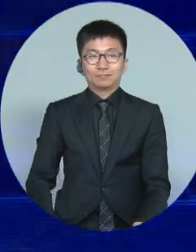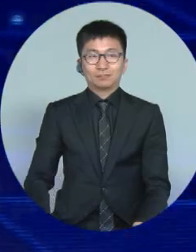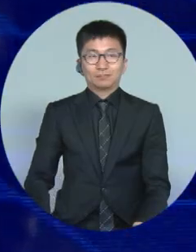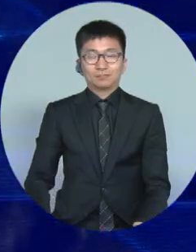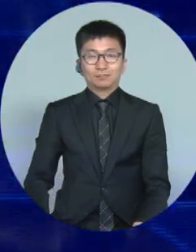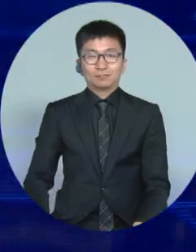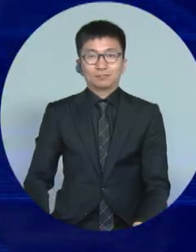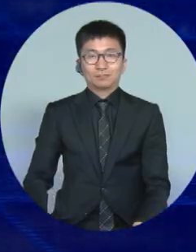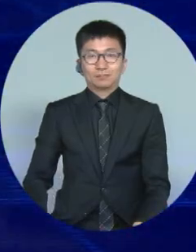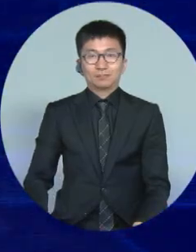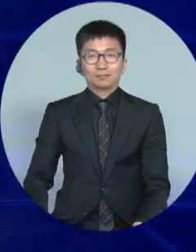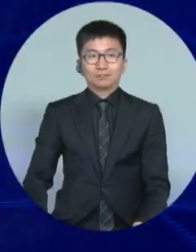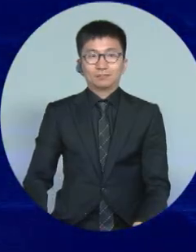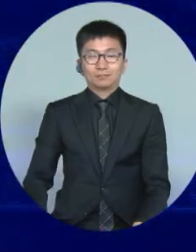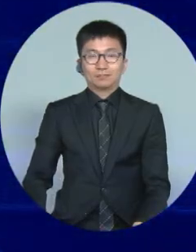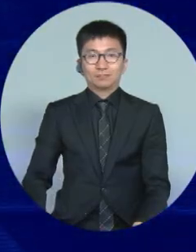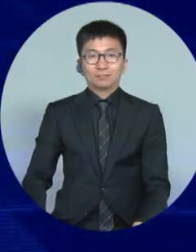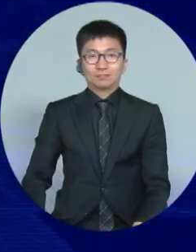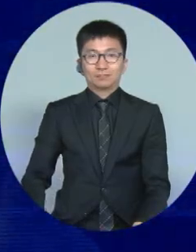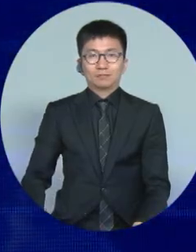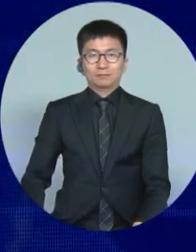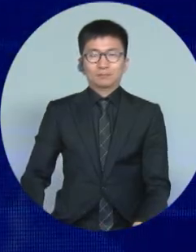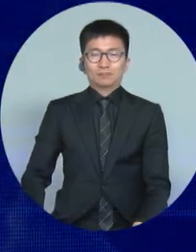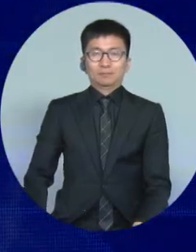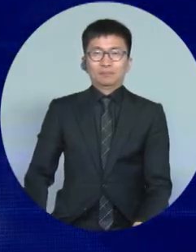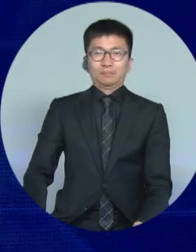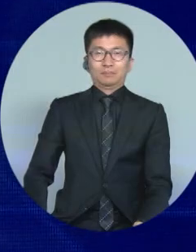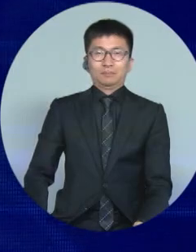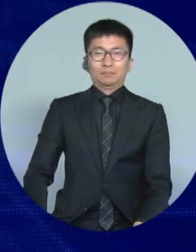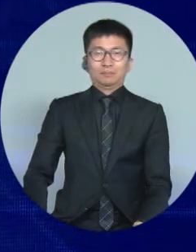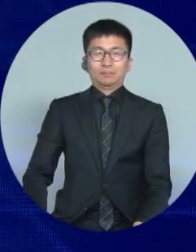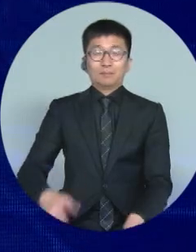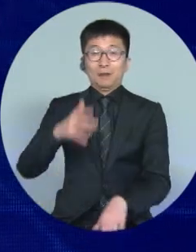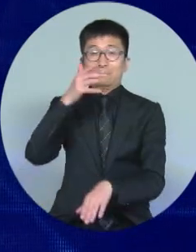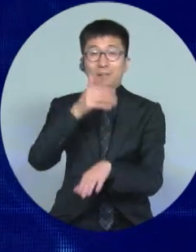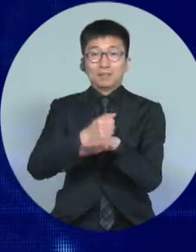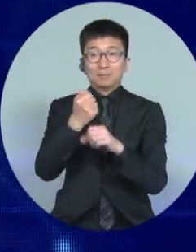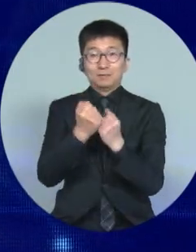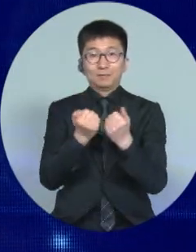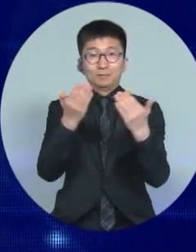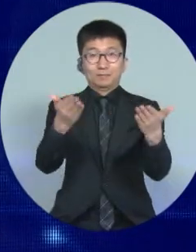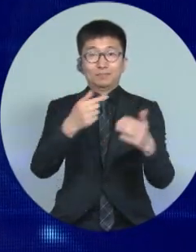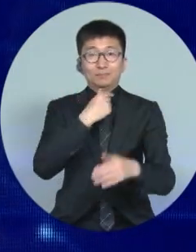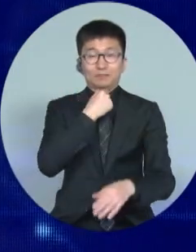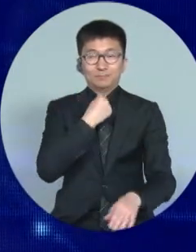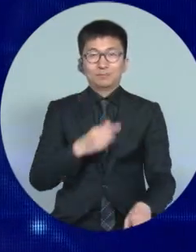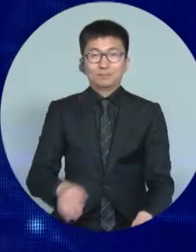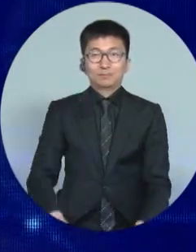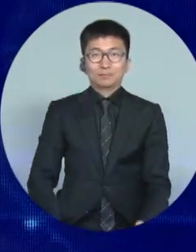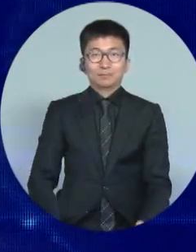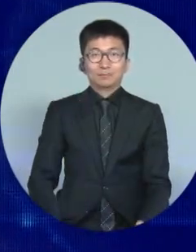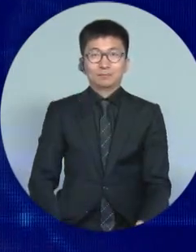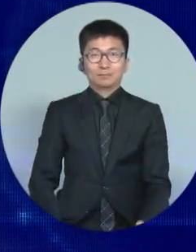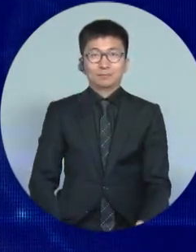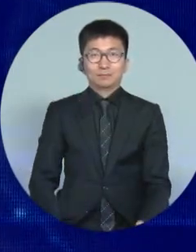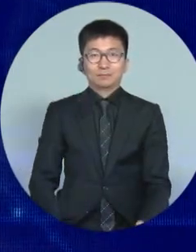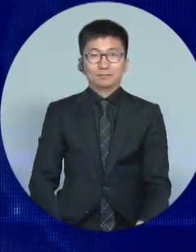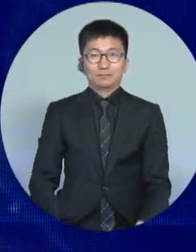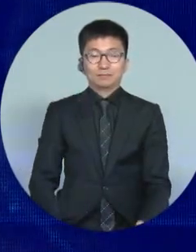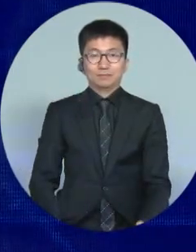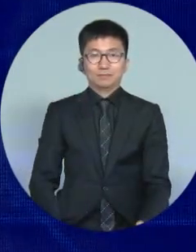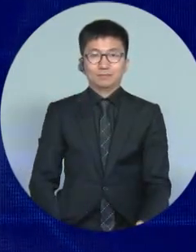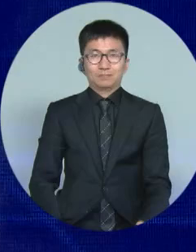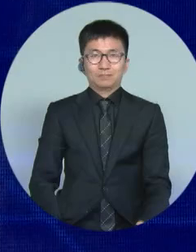But let me conclude. Let me conclude by saying that there's a wonderful